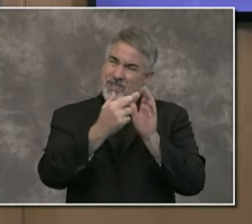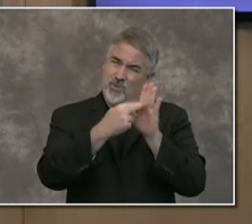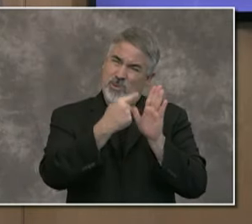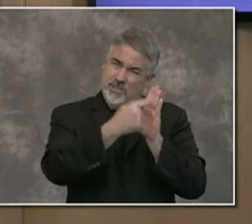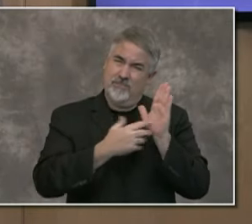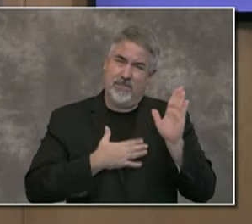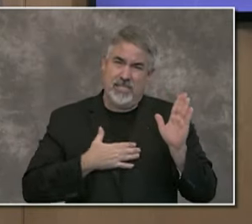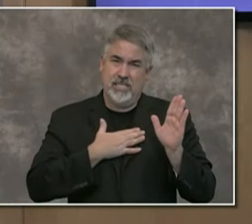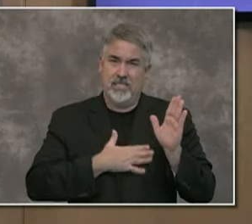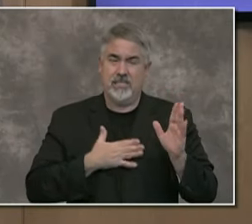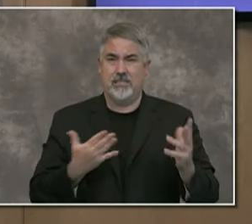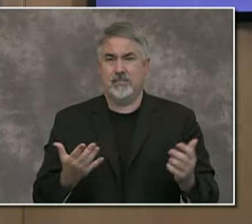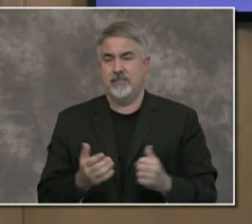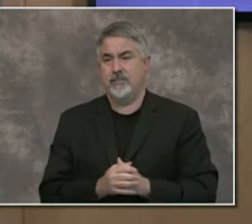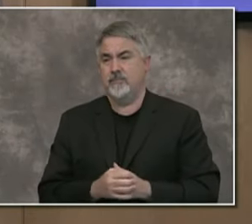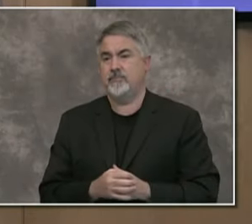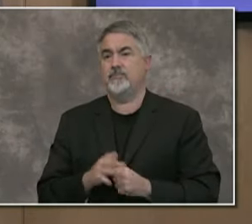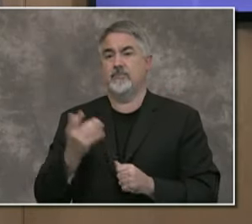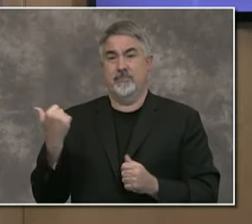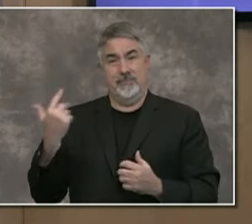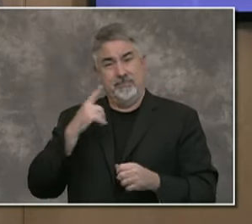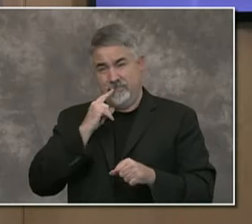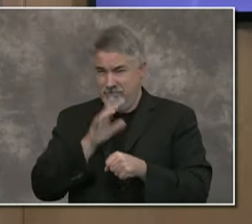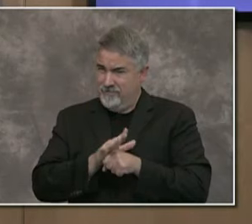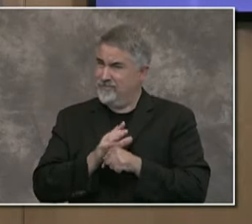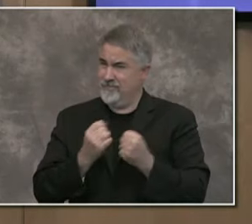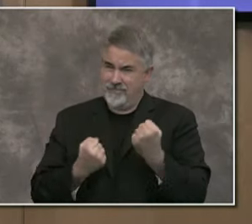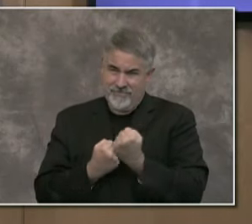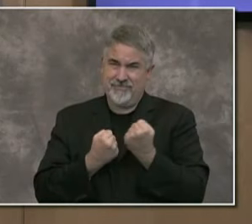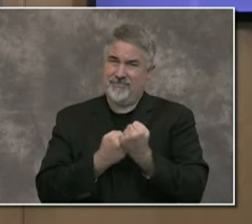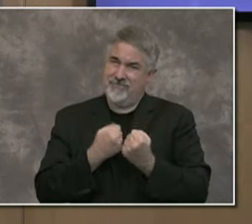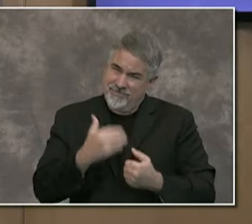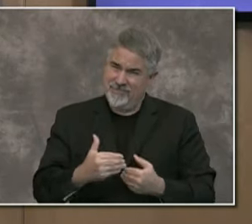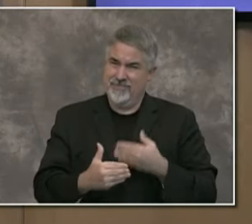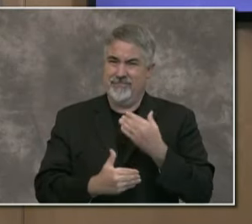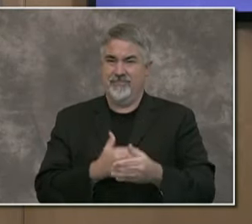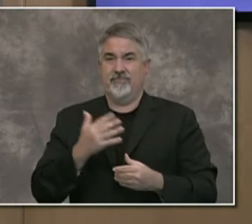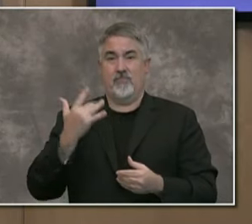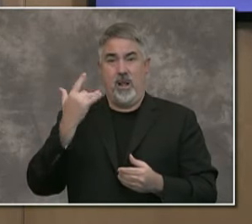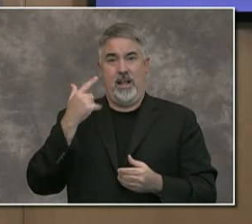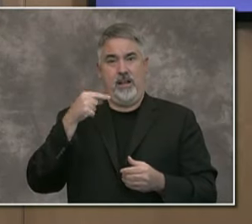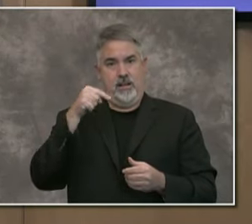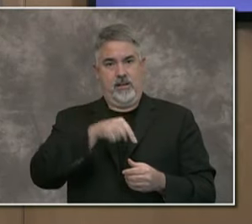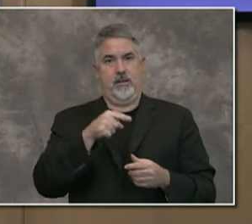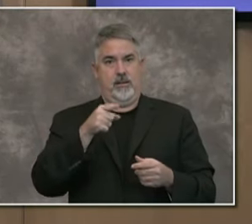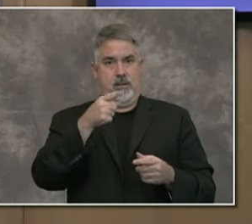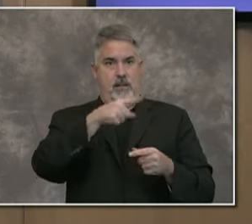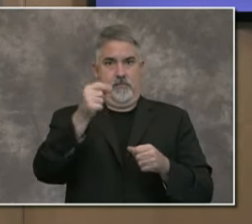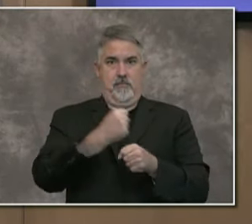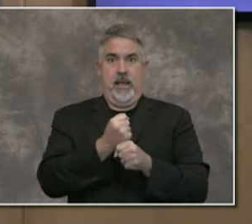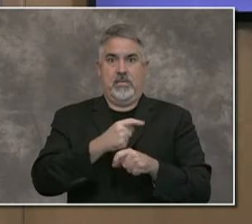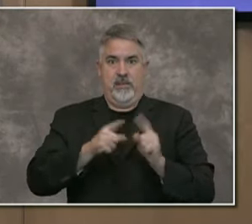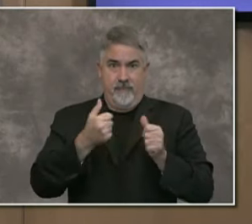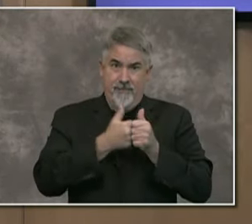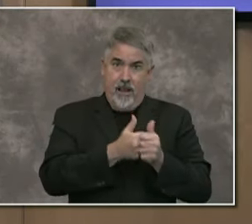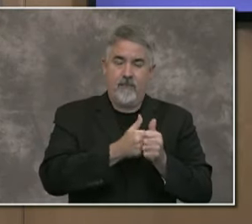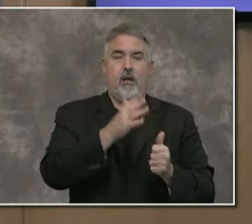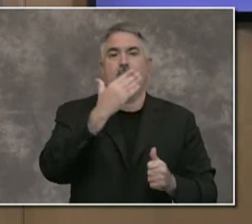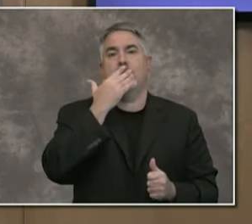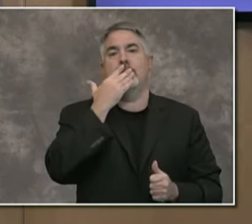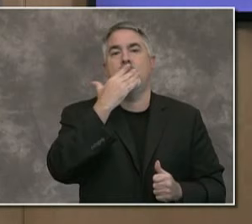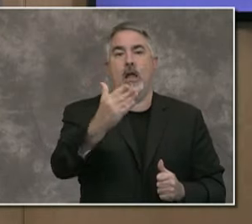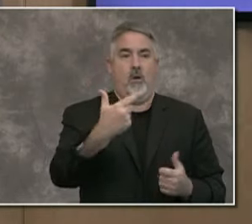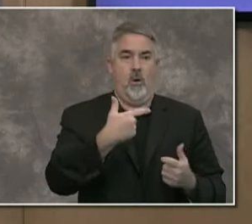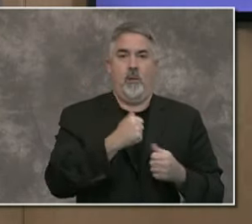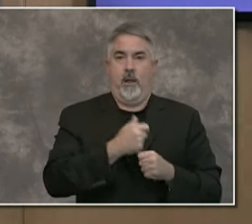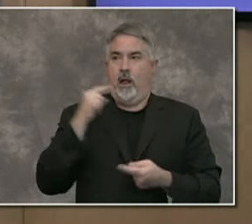guidance. The reason that we are in a better position in our state and our region is because of those actions, but we have to continue with them with all of our